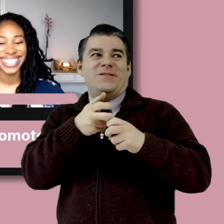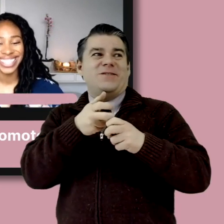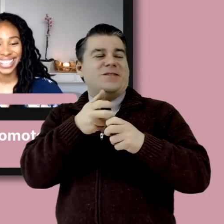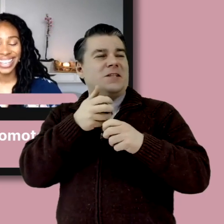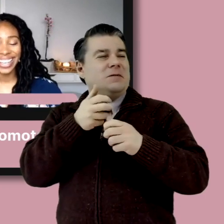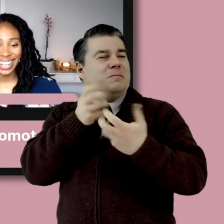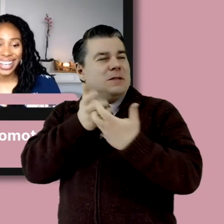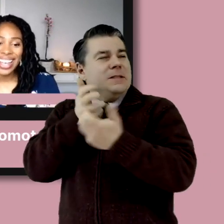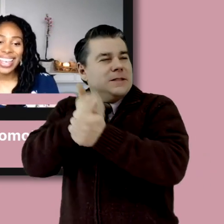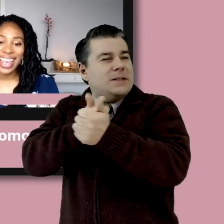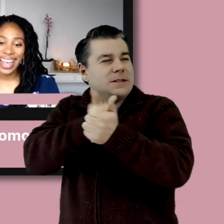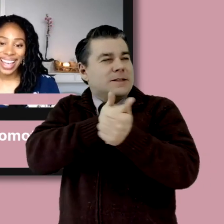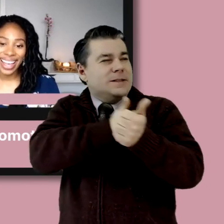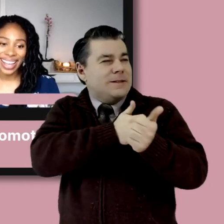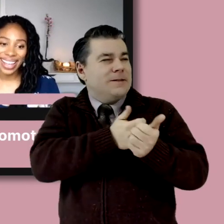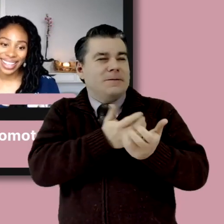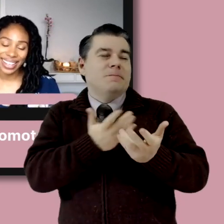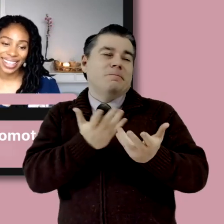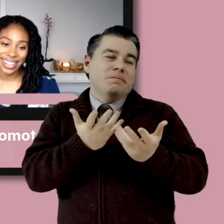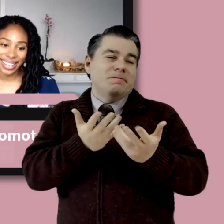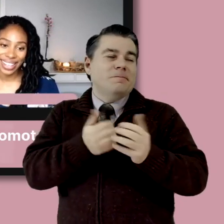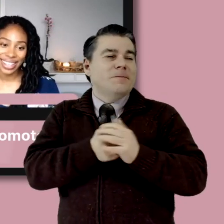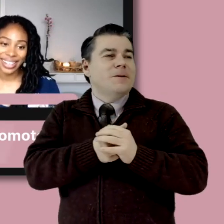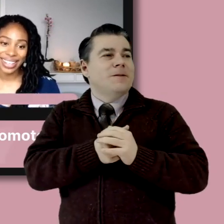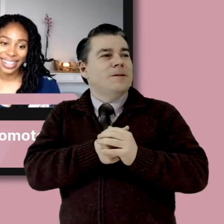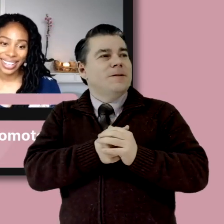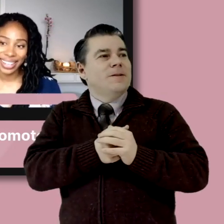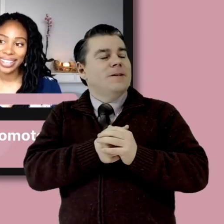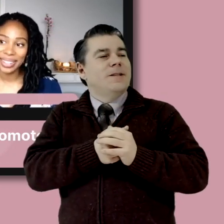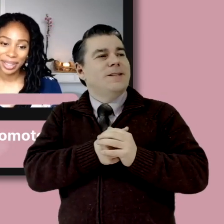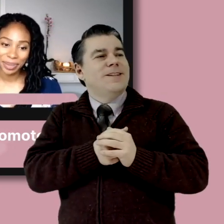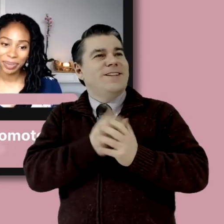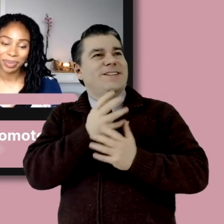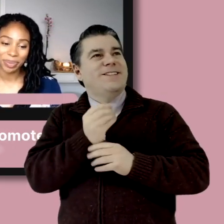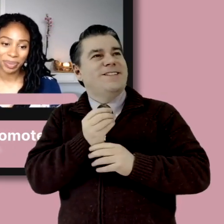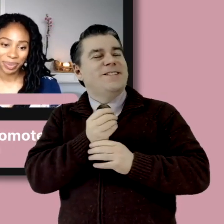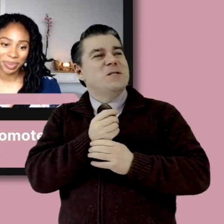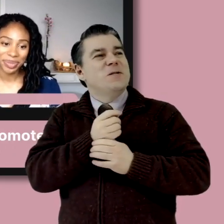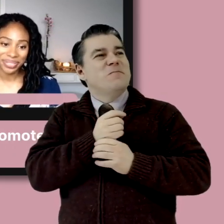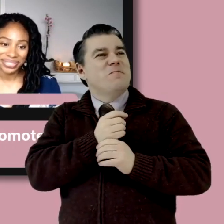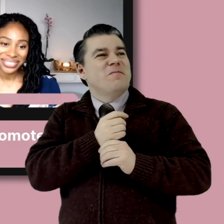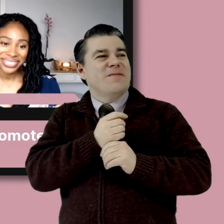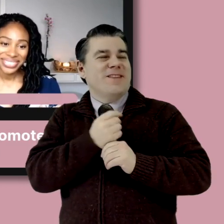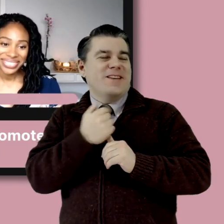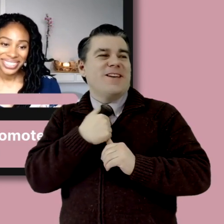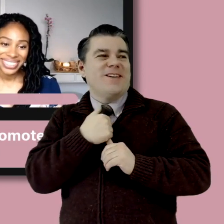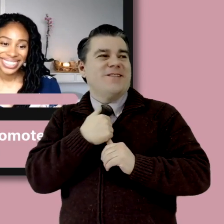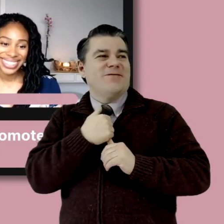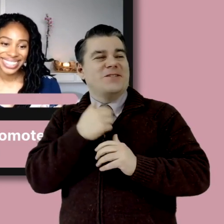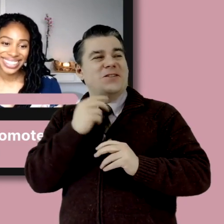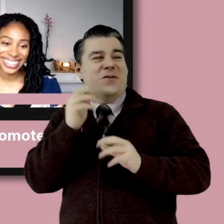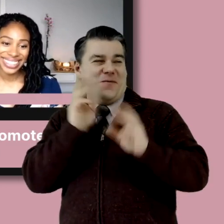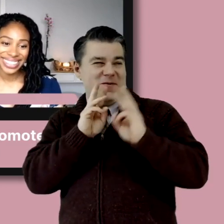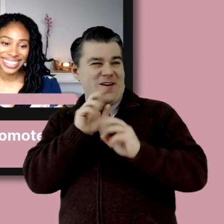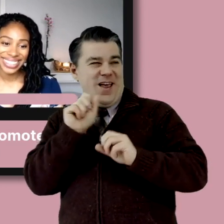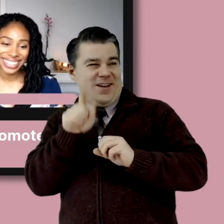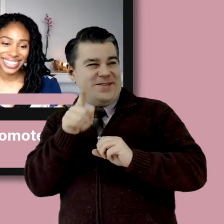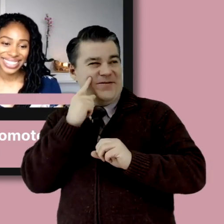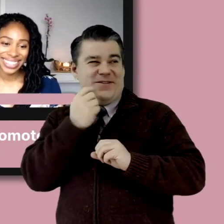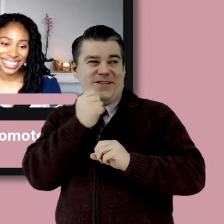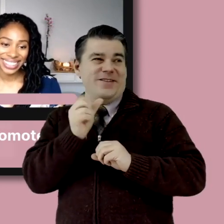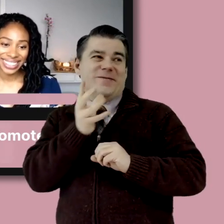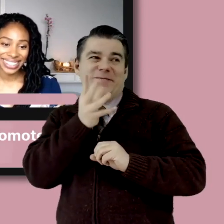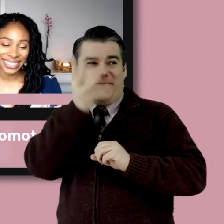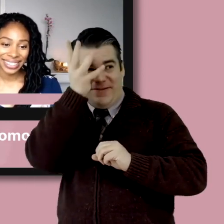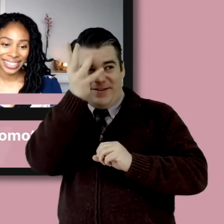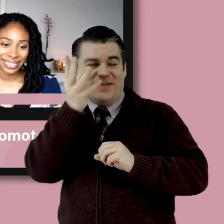for everyone. Yeah. And I even feel weird asking this for any parents who